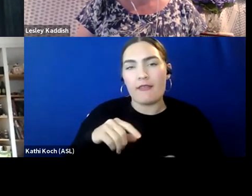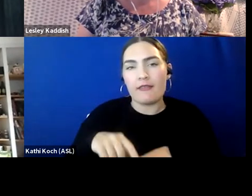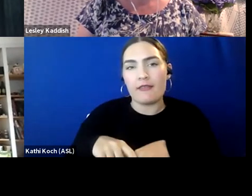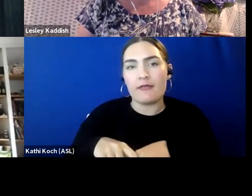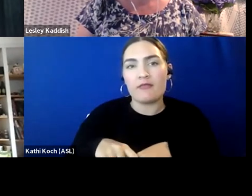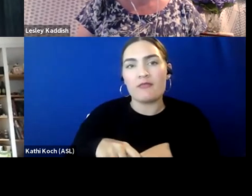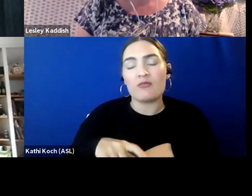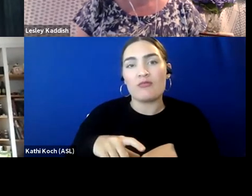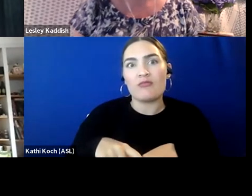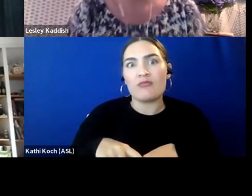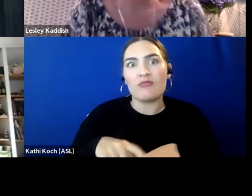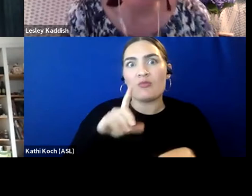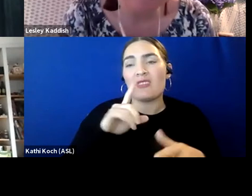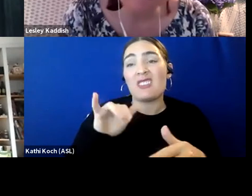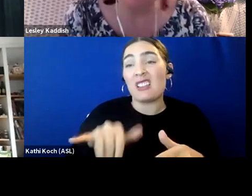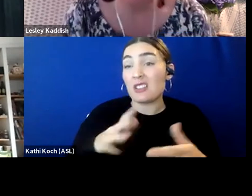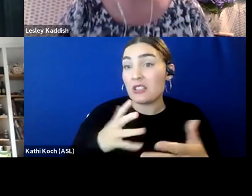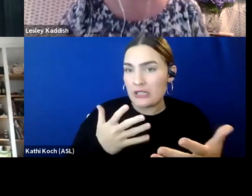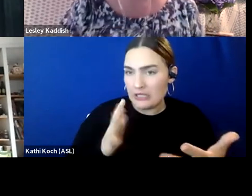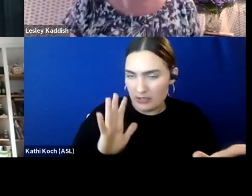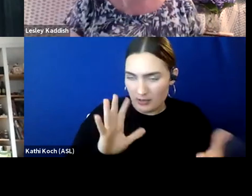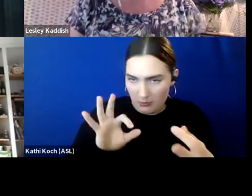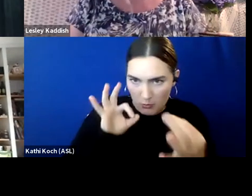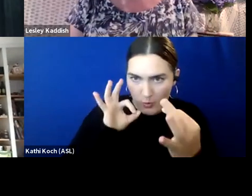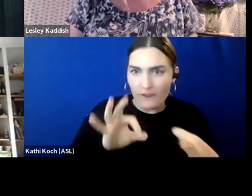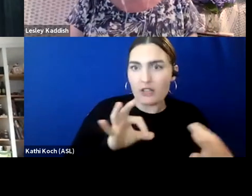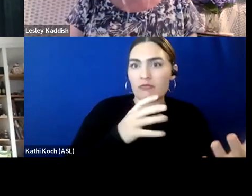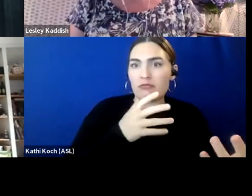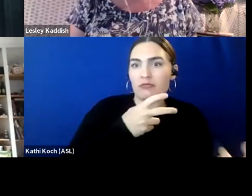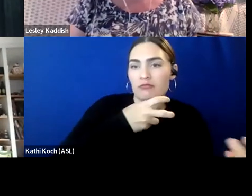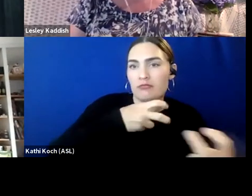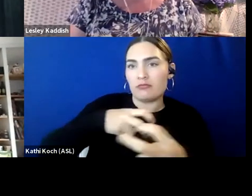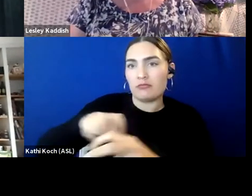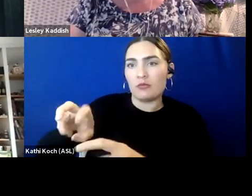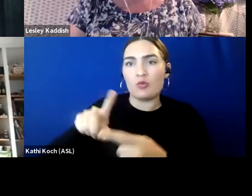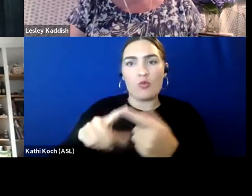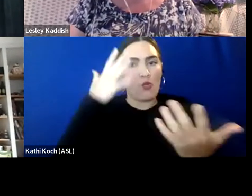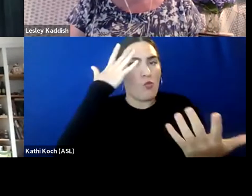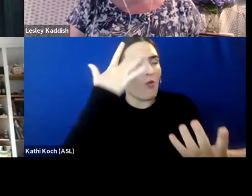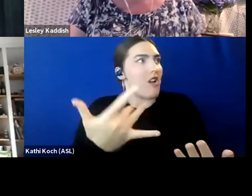That's actually a perfect segue into why this came to be.